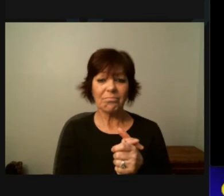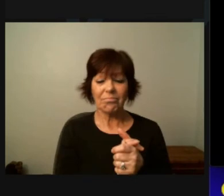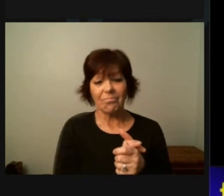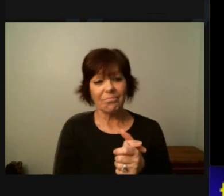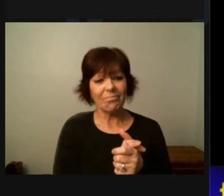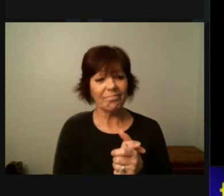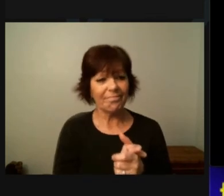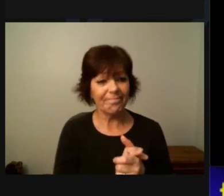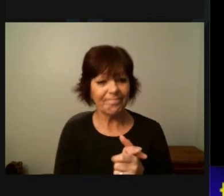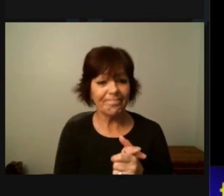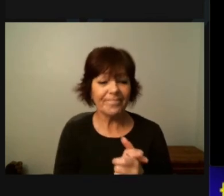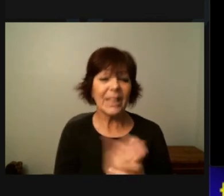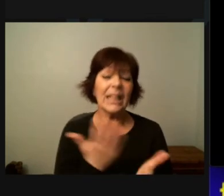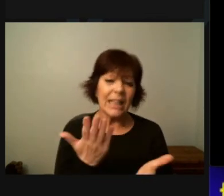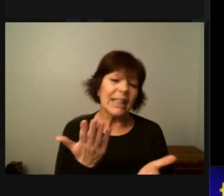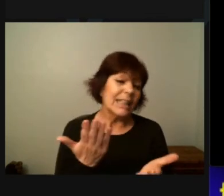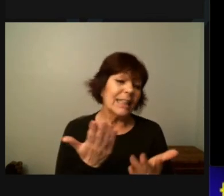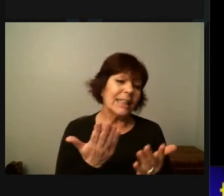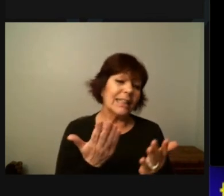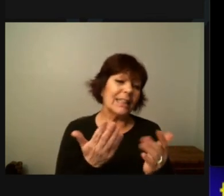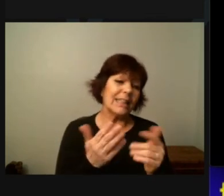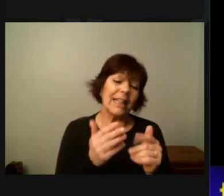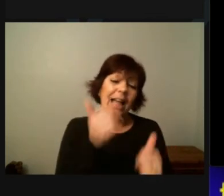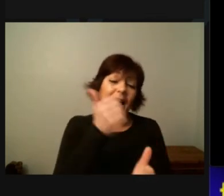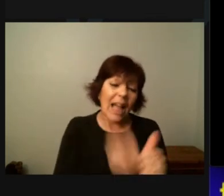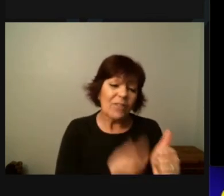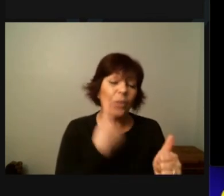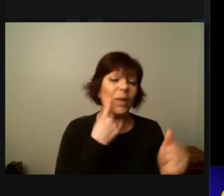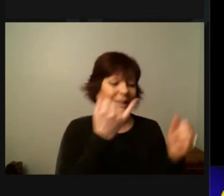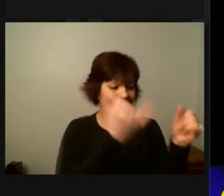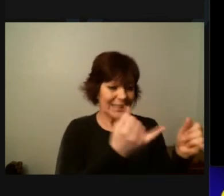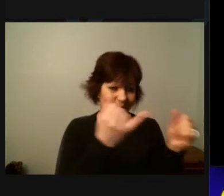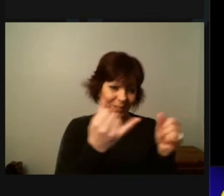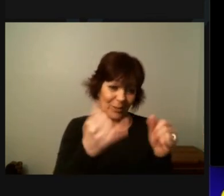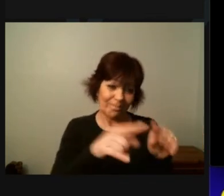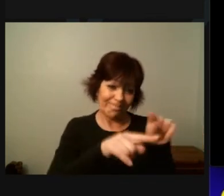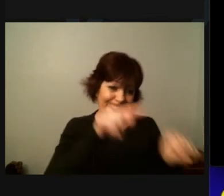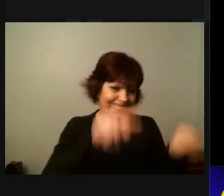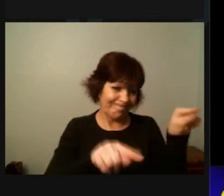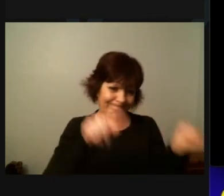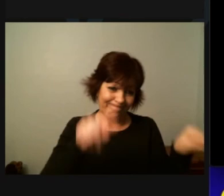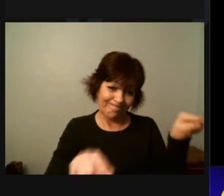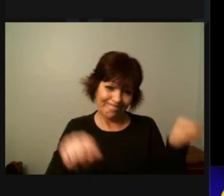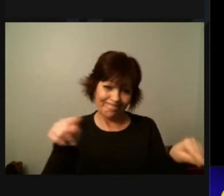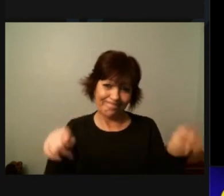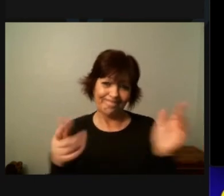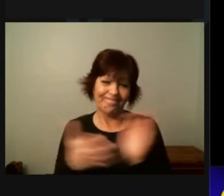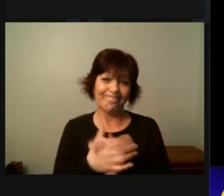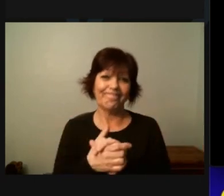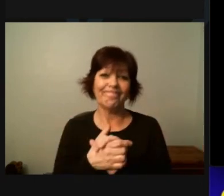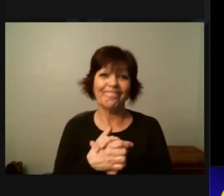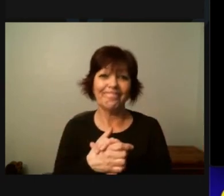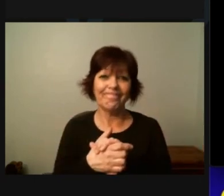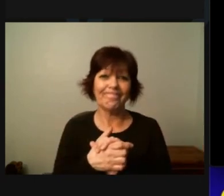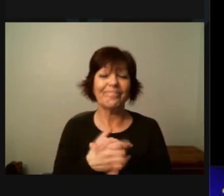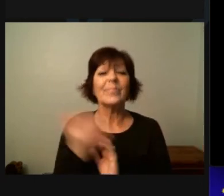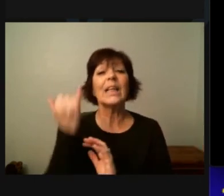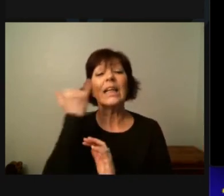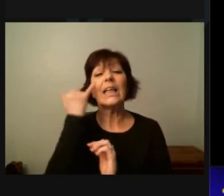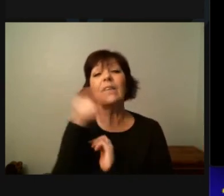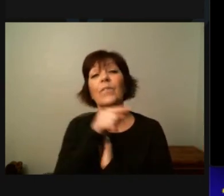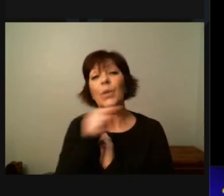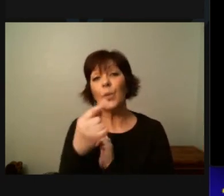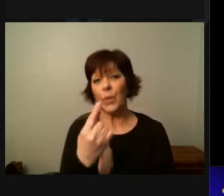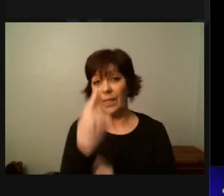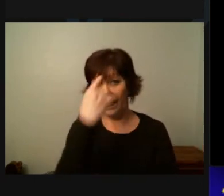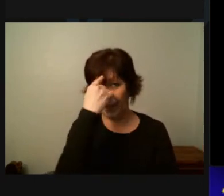completely different. So it, again, everybody's an individual. That will vary for each of us. If you think